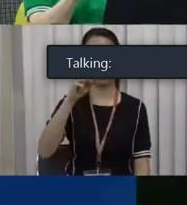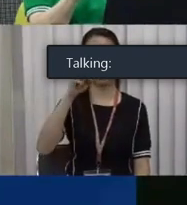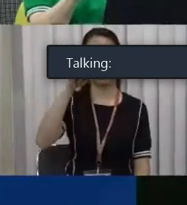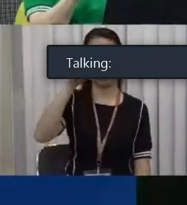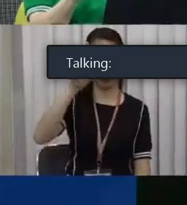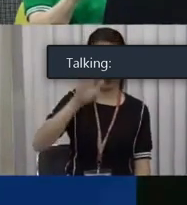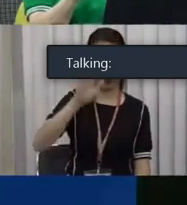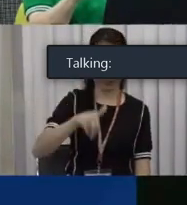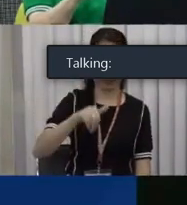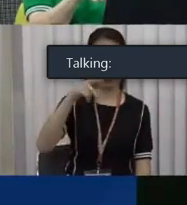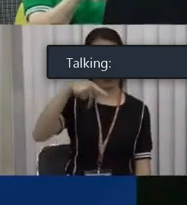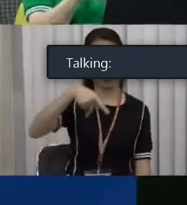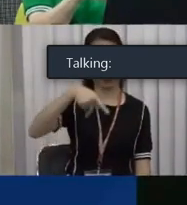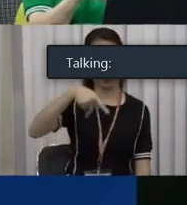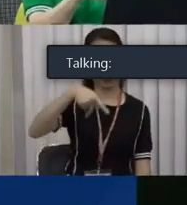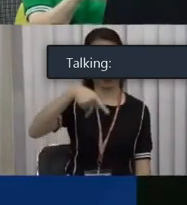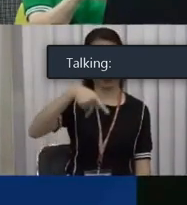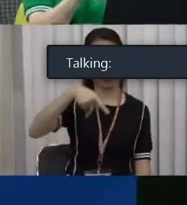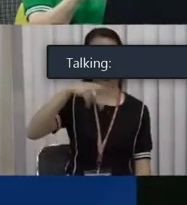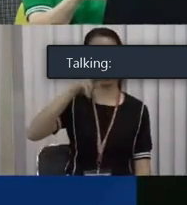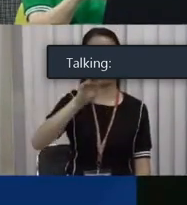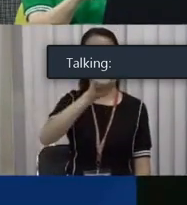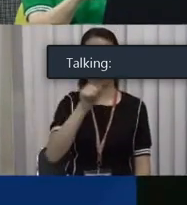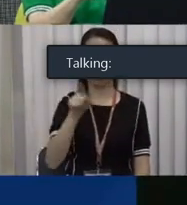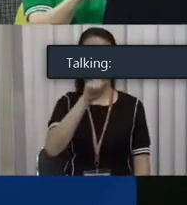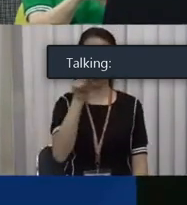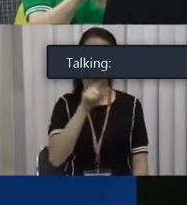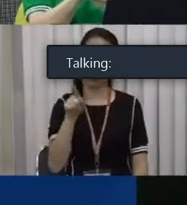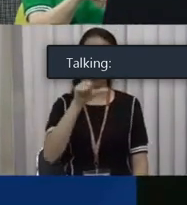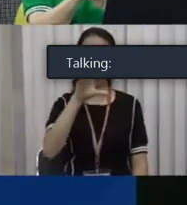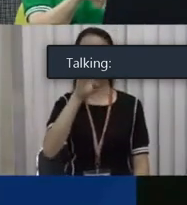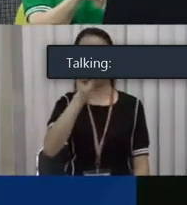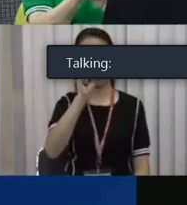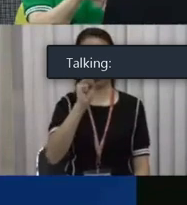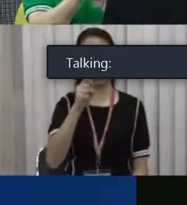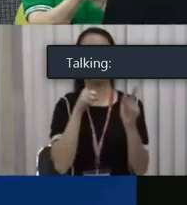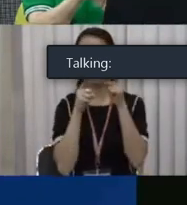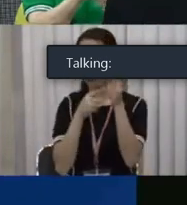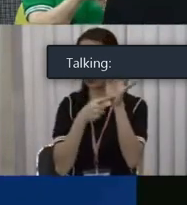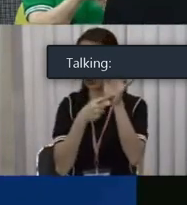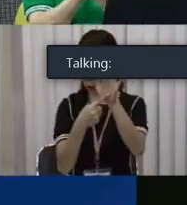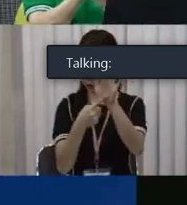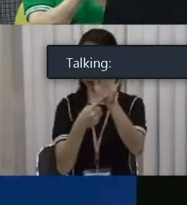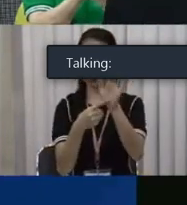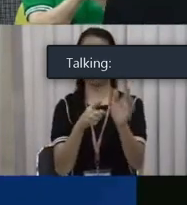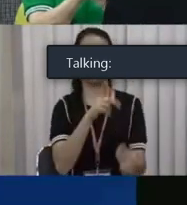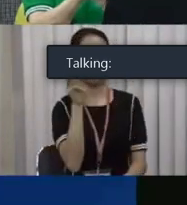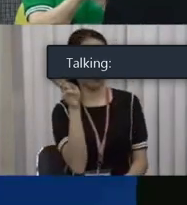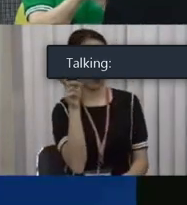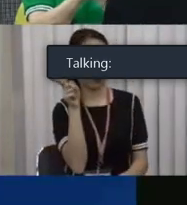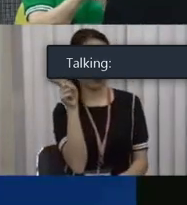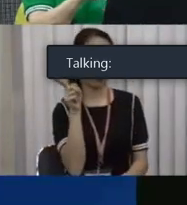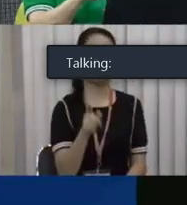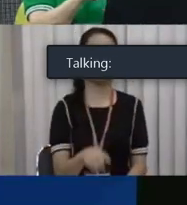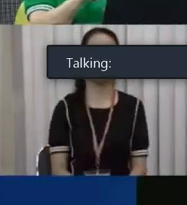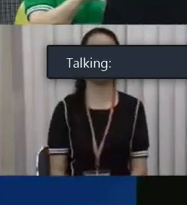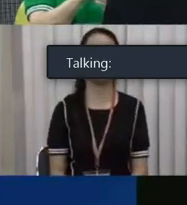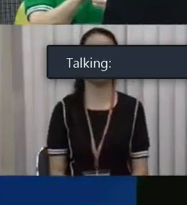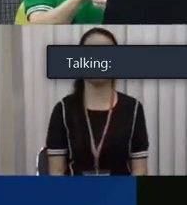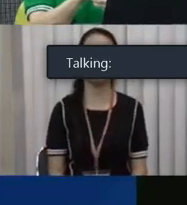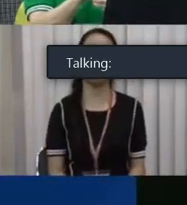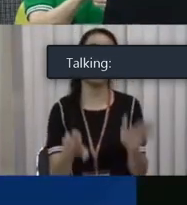Kanisiya nag-capture ni sa mga kanang mga sayings or unsa pa din ha,